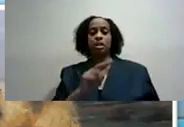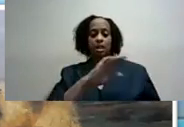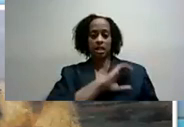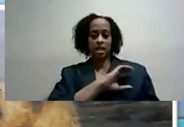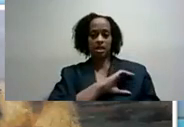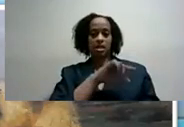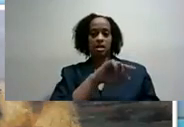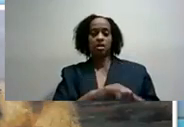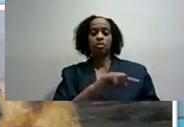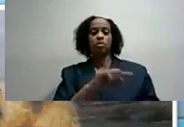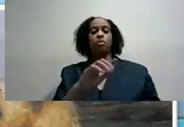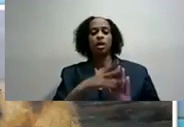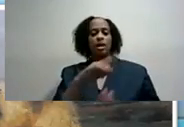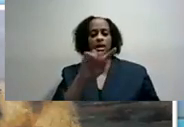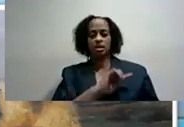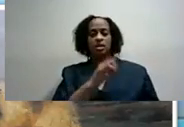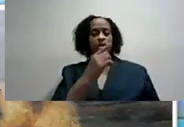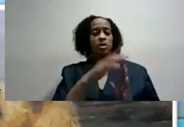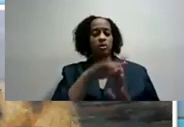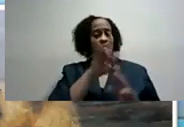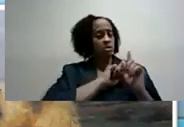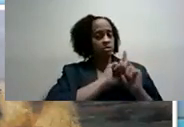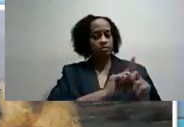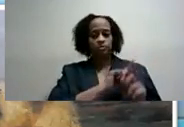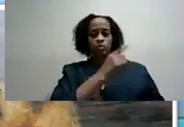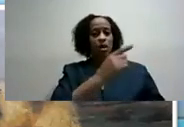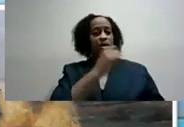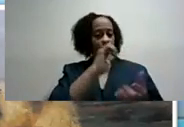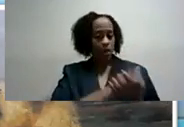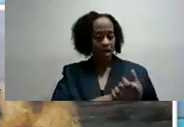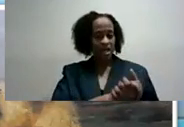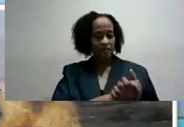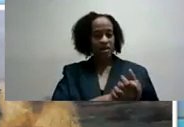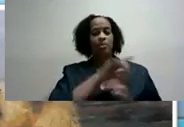was monogamous. He had one wife. But by the time you look at his